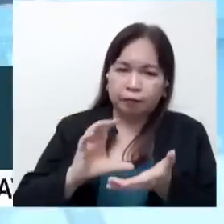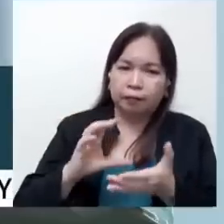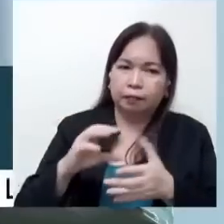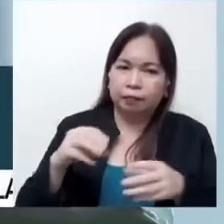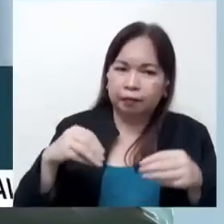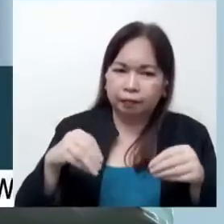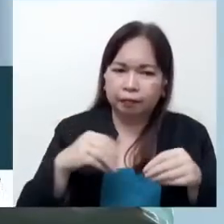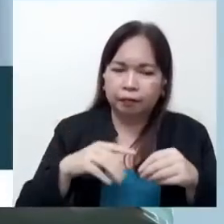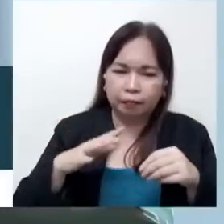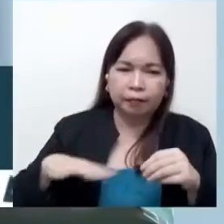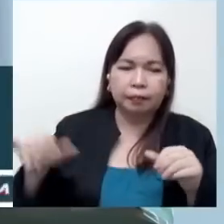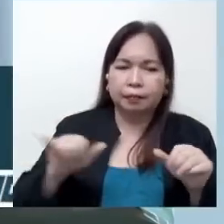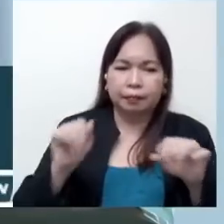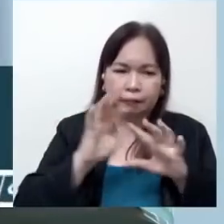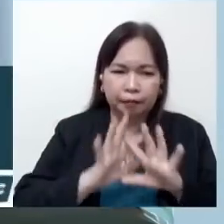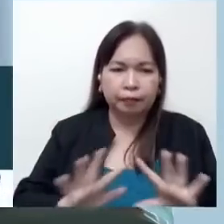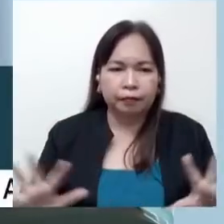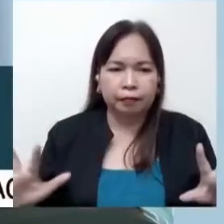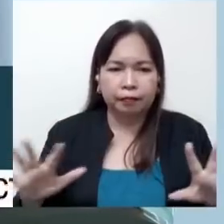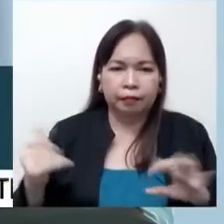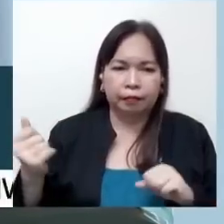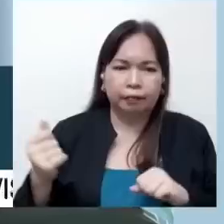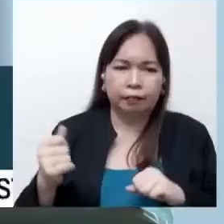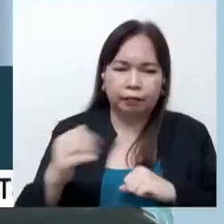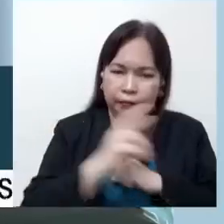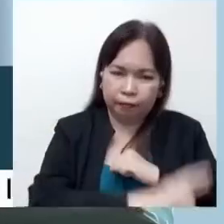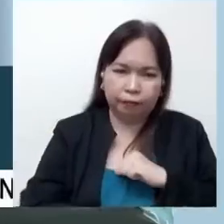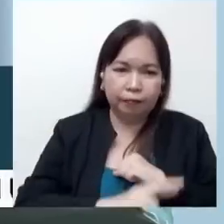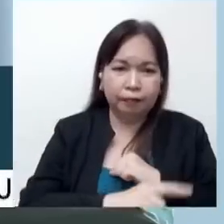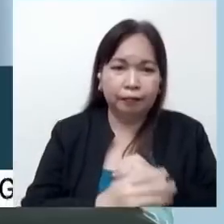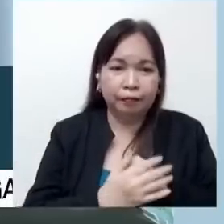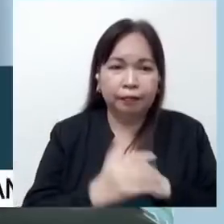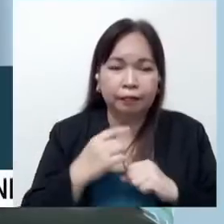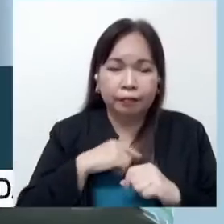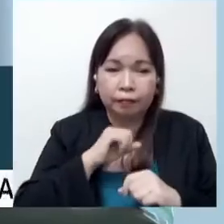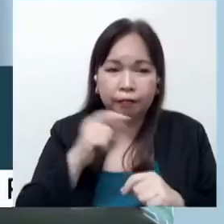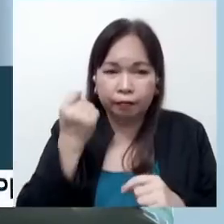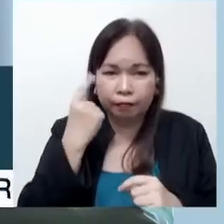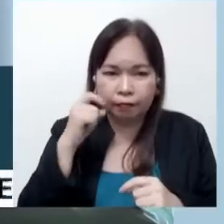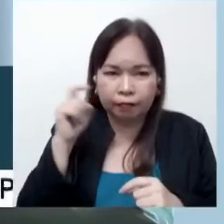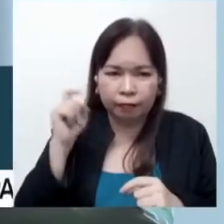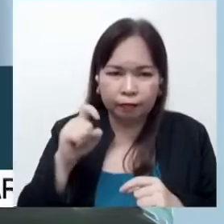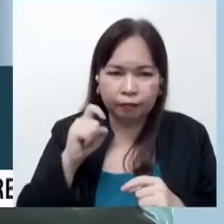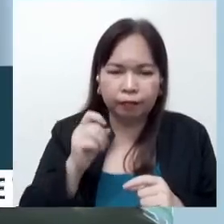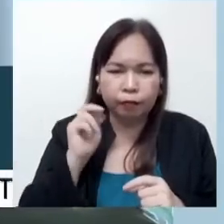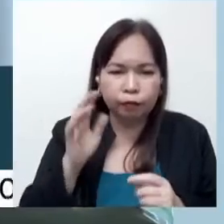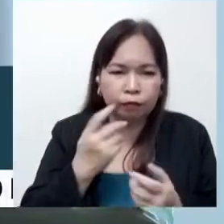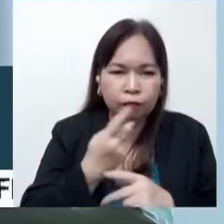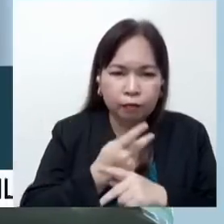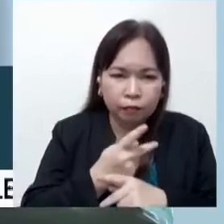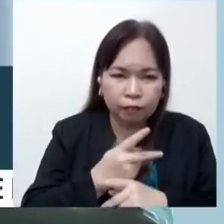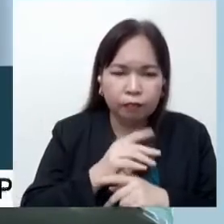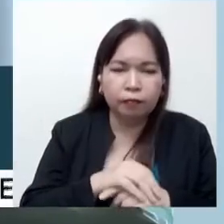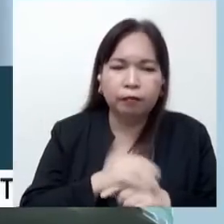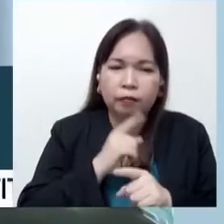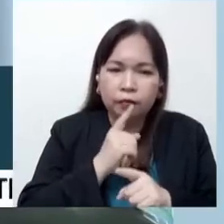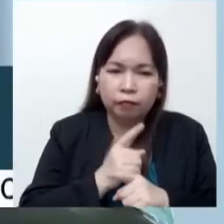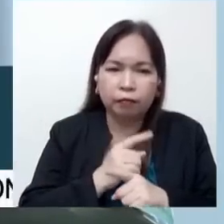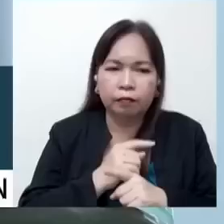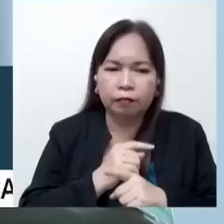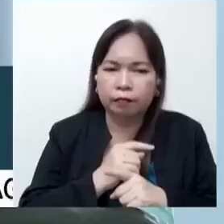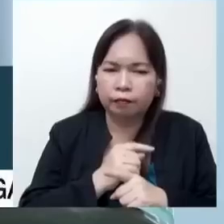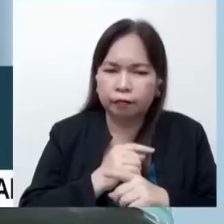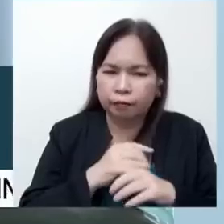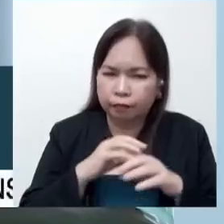region. We all understand the urgent need for new products and proactive regulations